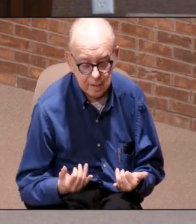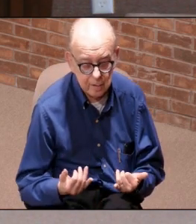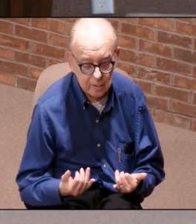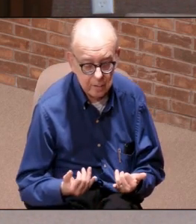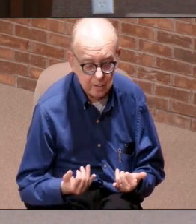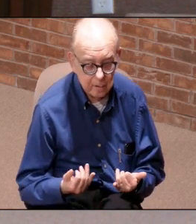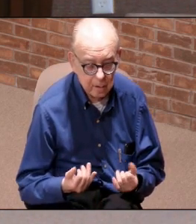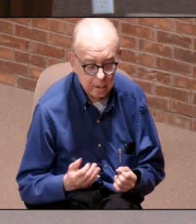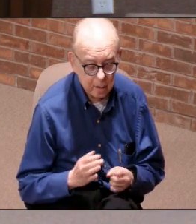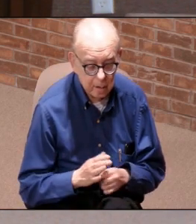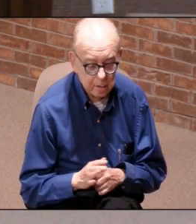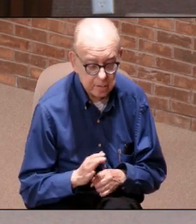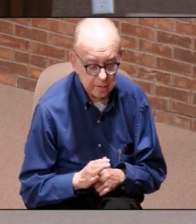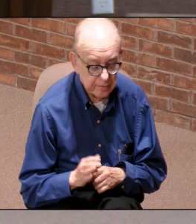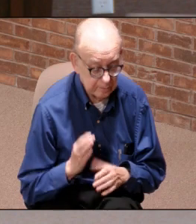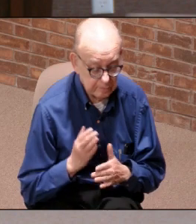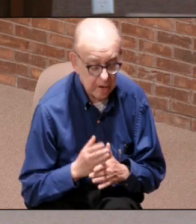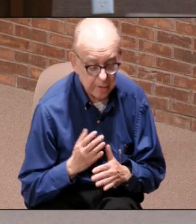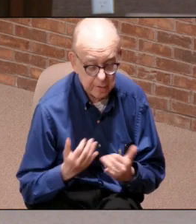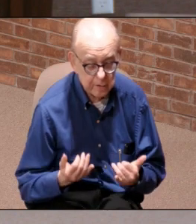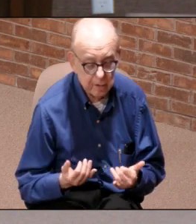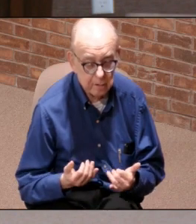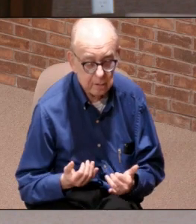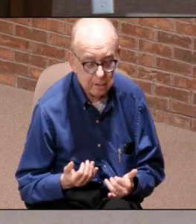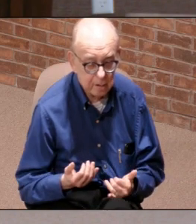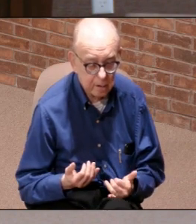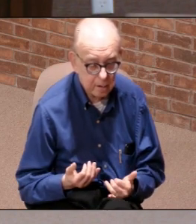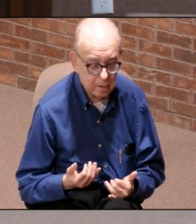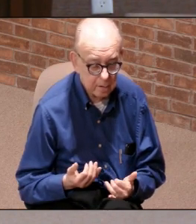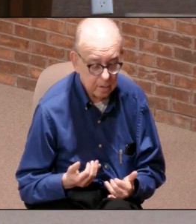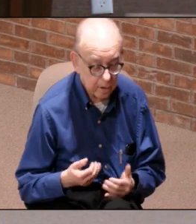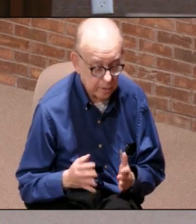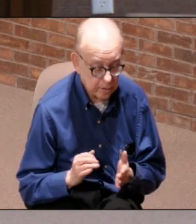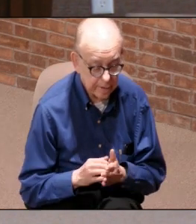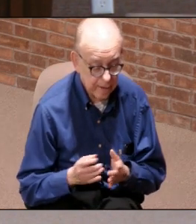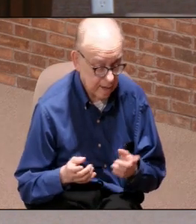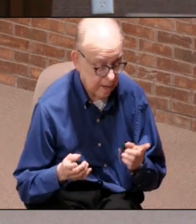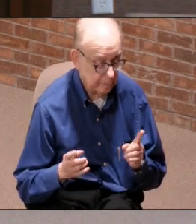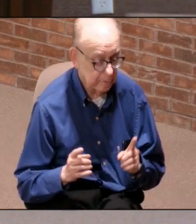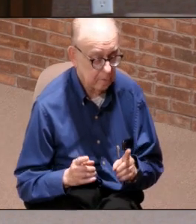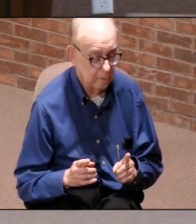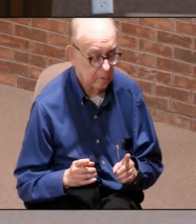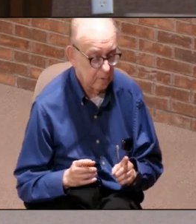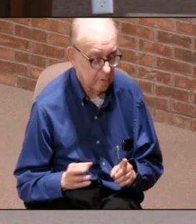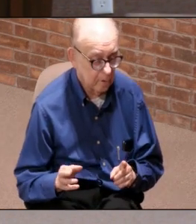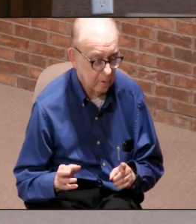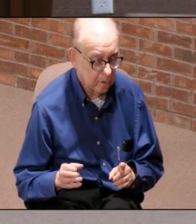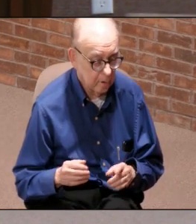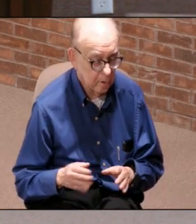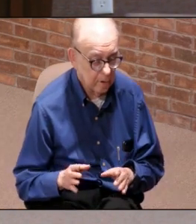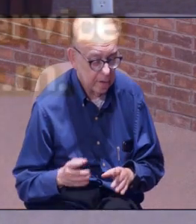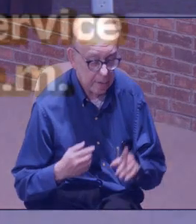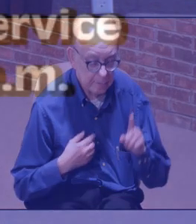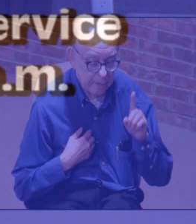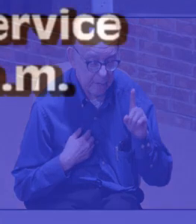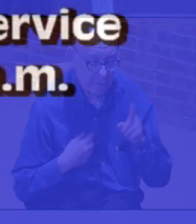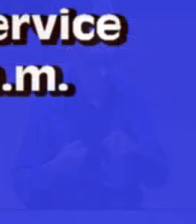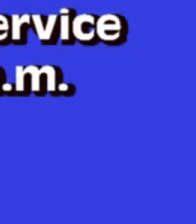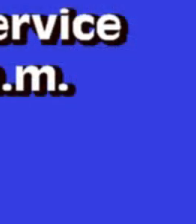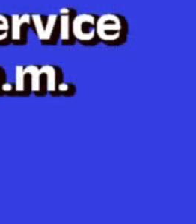There's enough to aggravate you right now. And are you letting it? or are you going to let me control it?